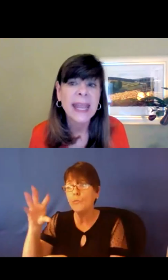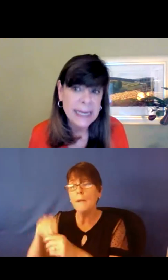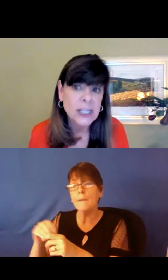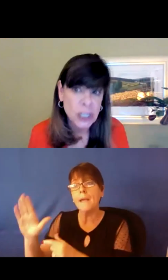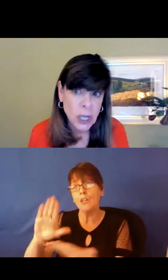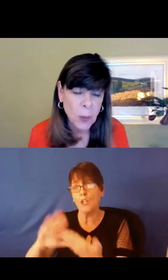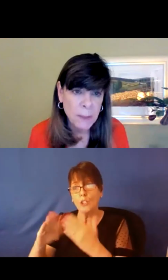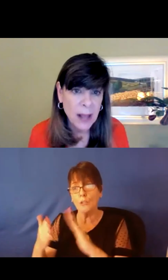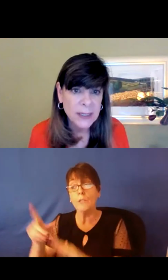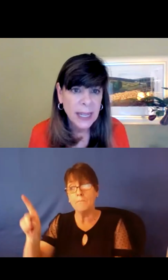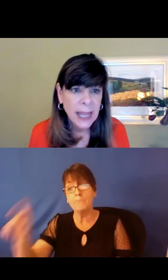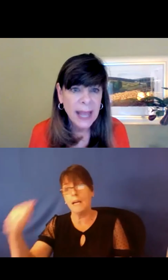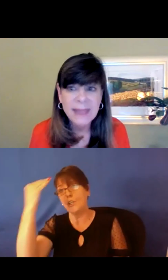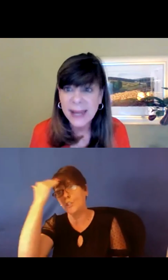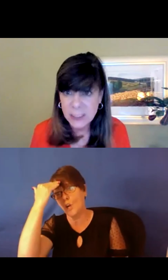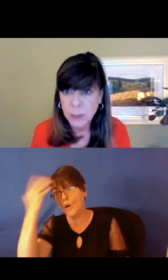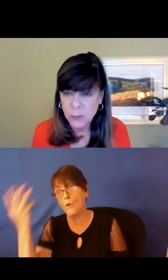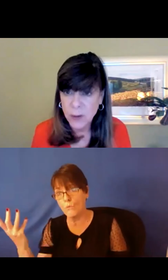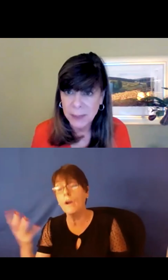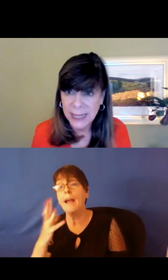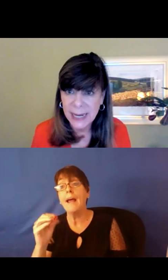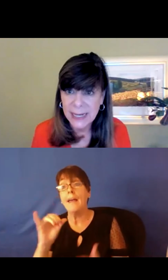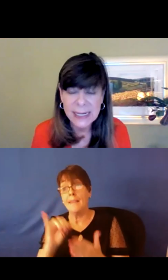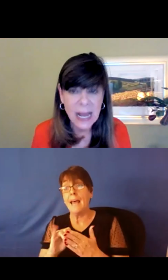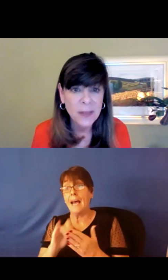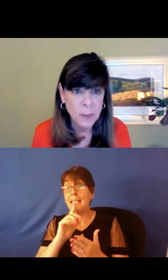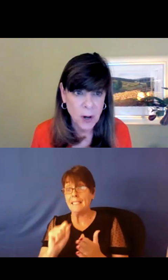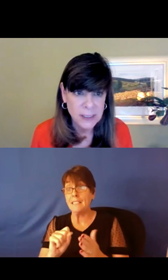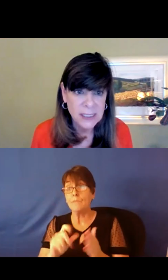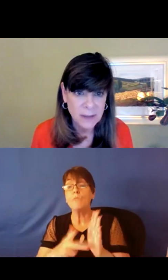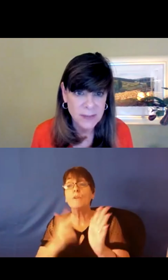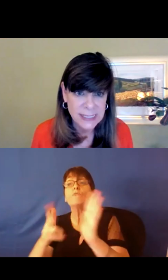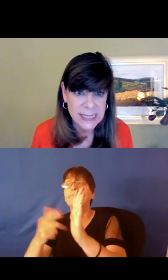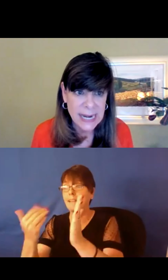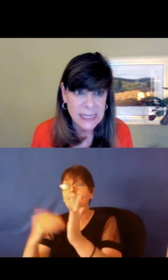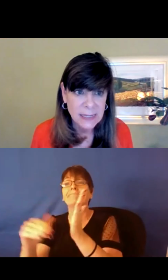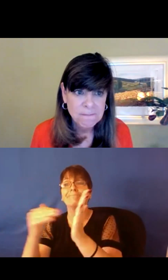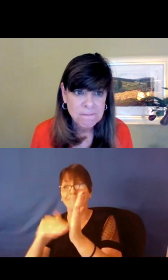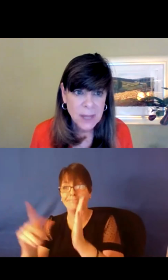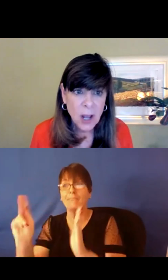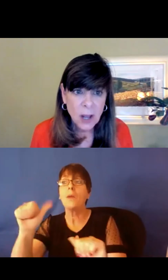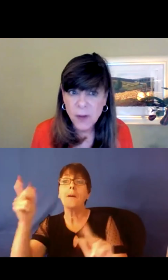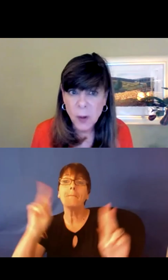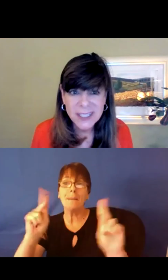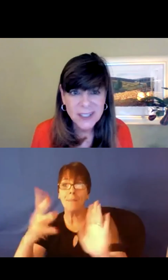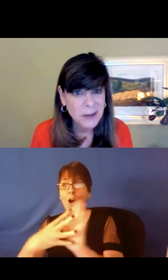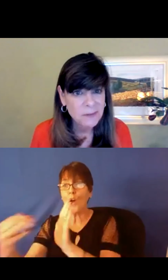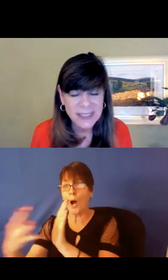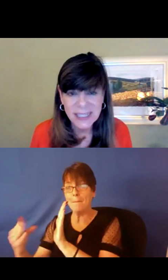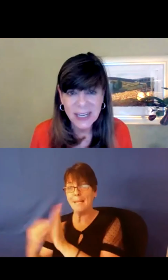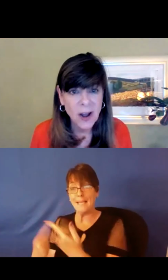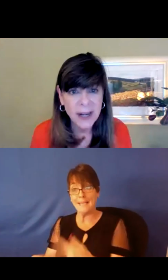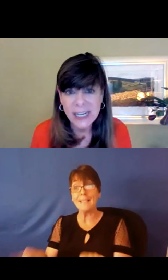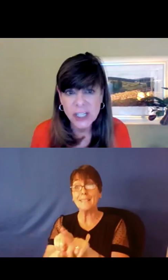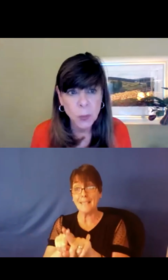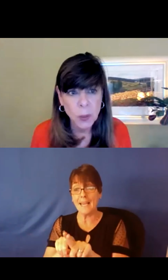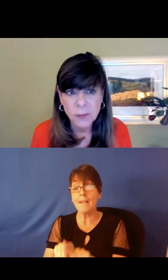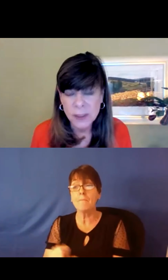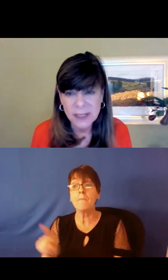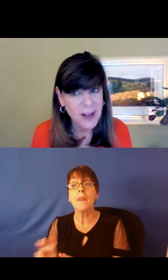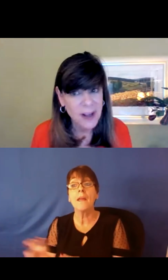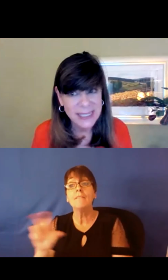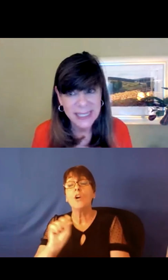that they need to know about. And that is being replicated in other parts of the state. The focus on investing on